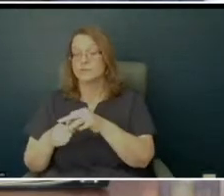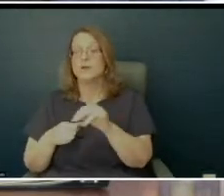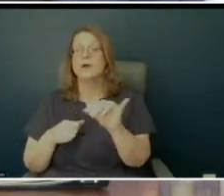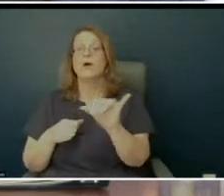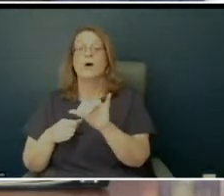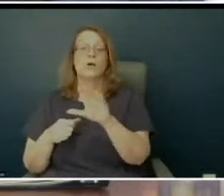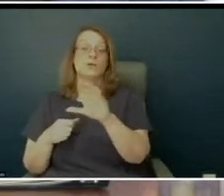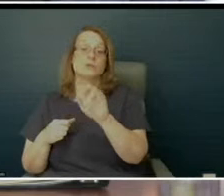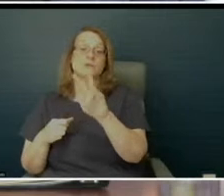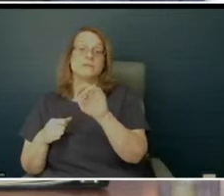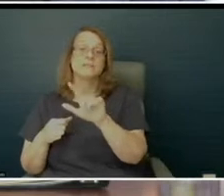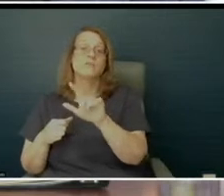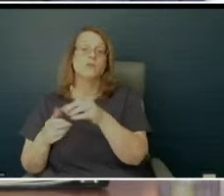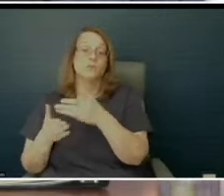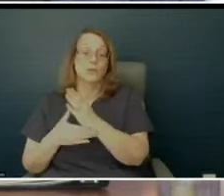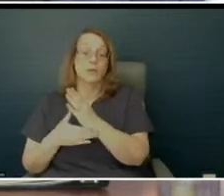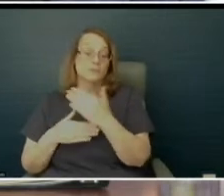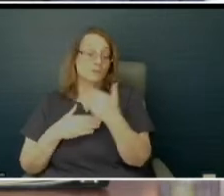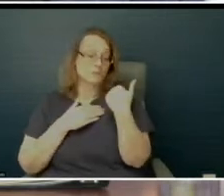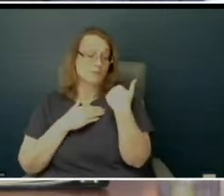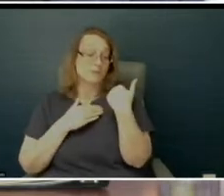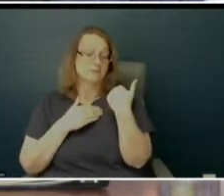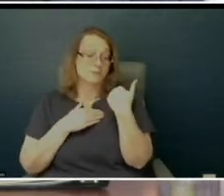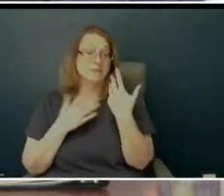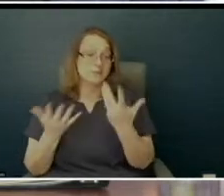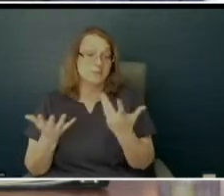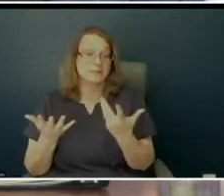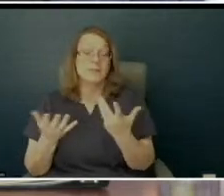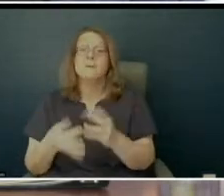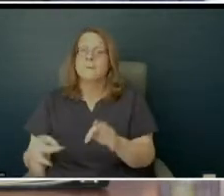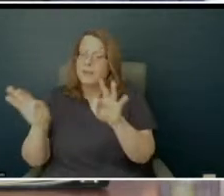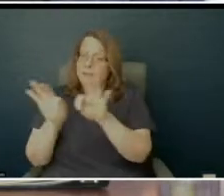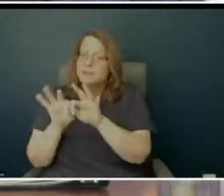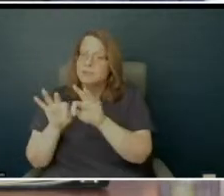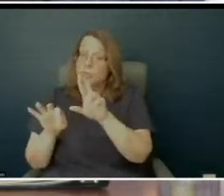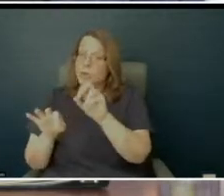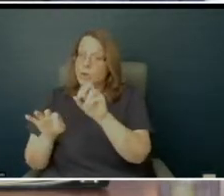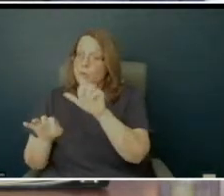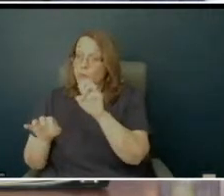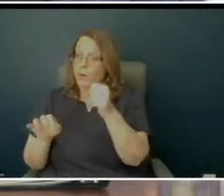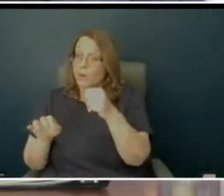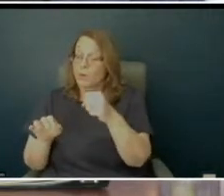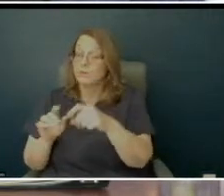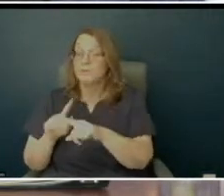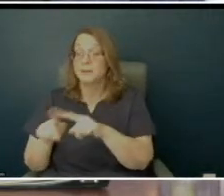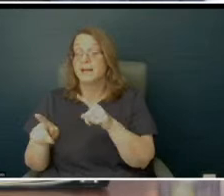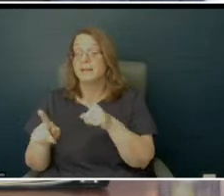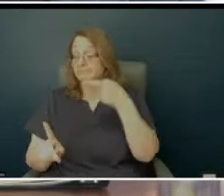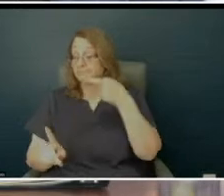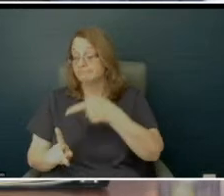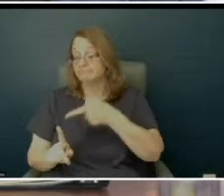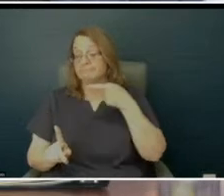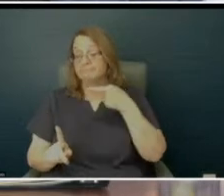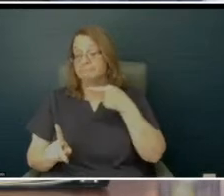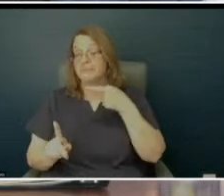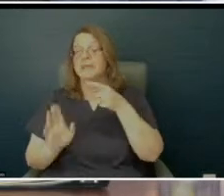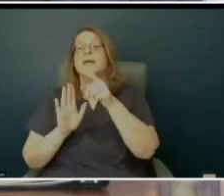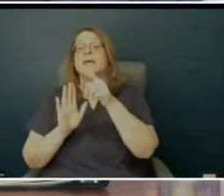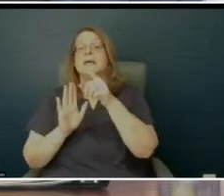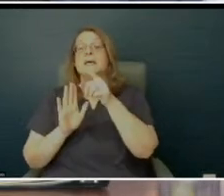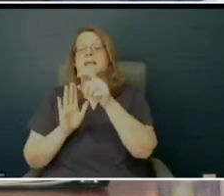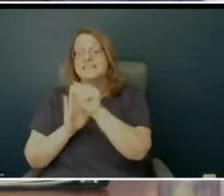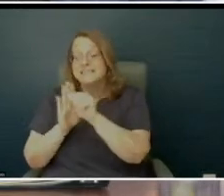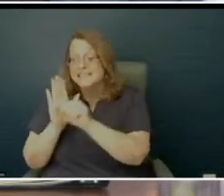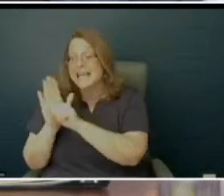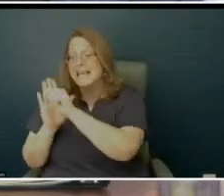rights responsibilities, so we do have an important role. But the bottom line was if a state ran their election in such